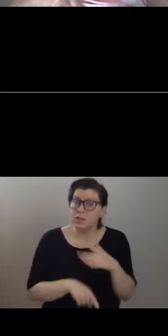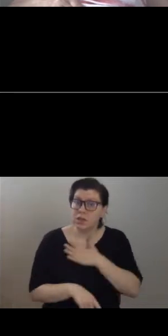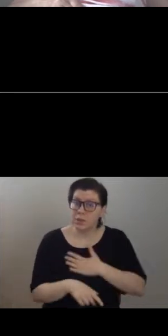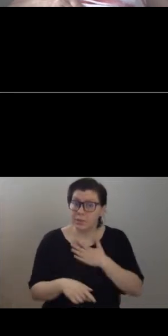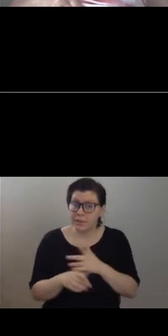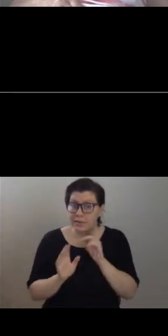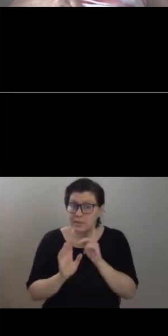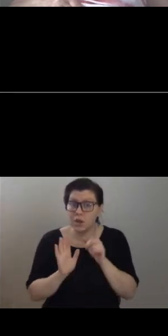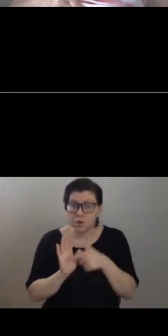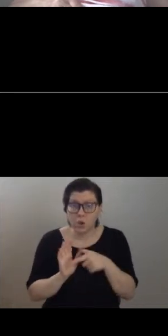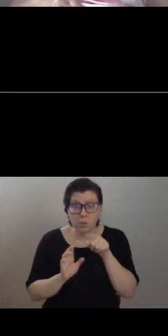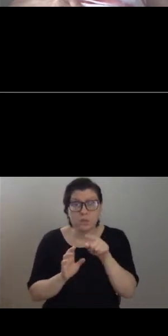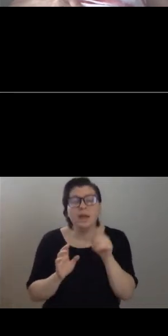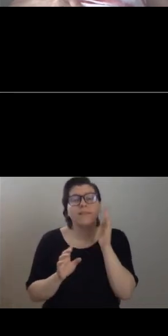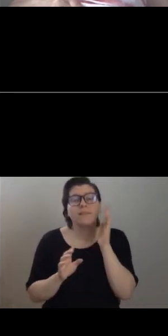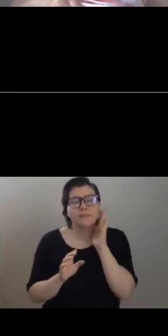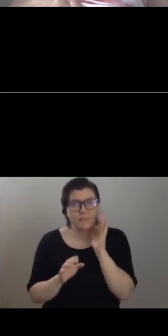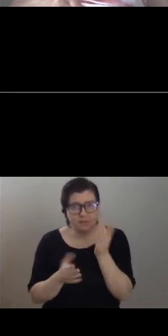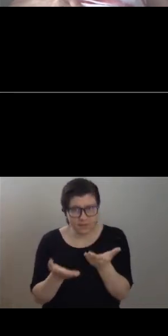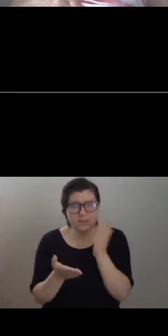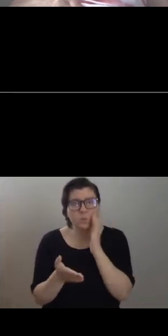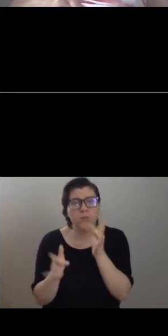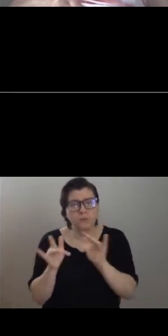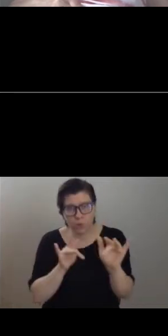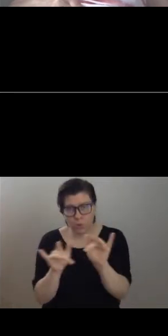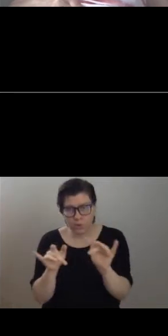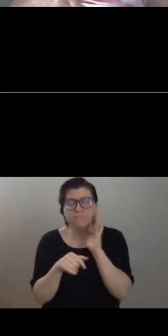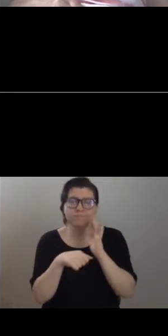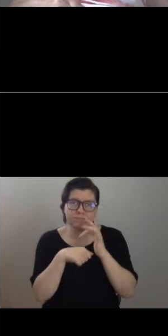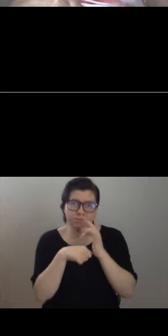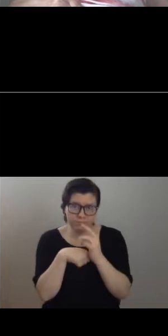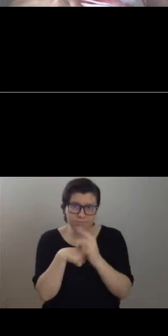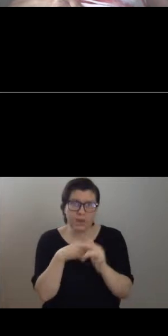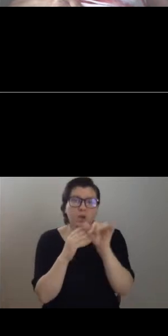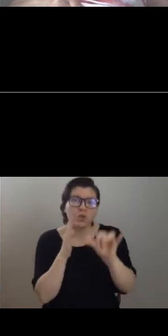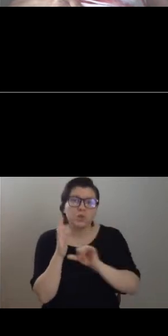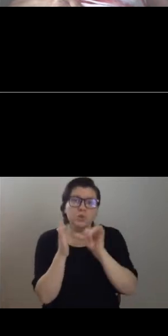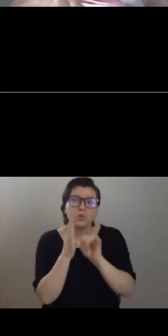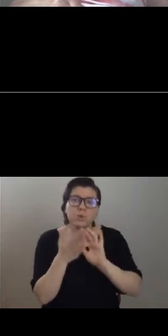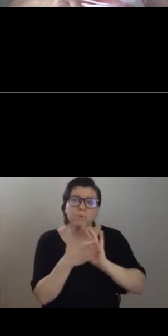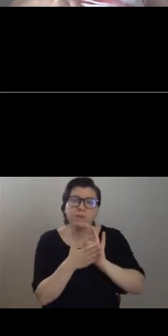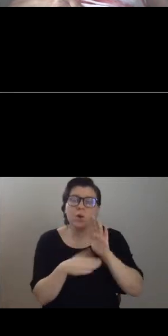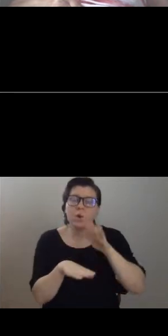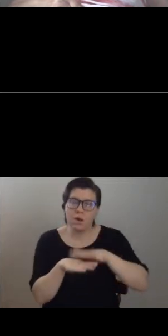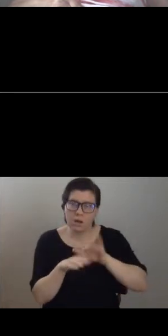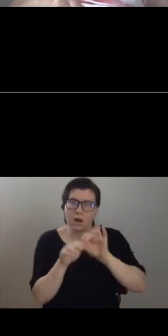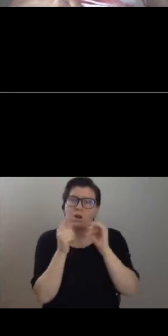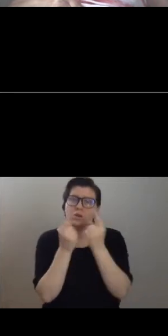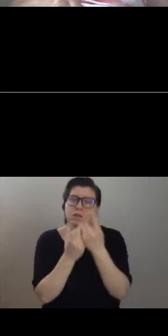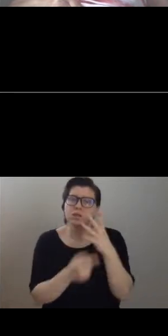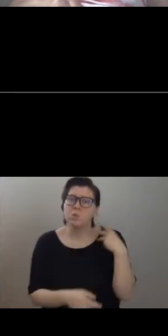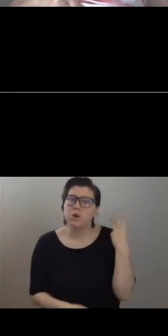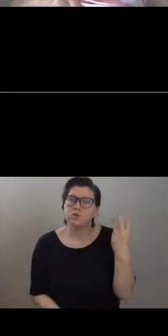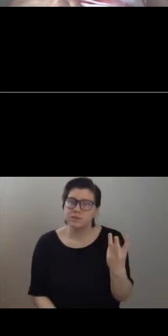being recorded and will be available to you as a YouTube video on the Archdiocese of